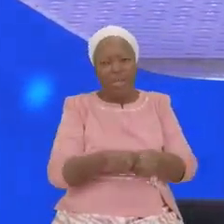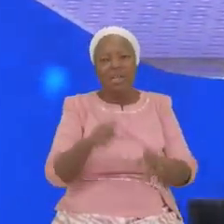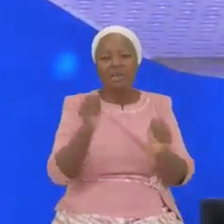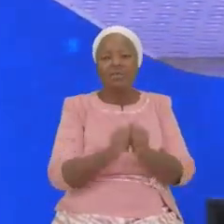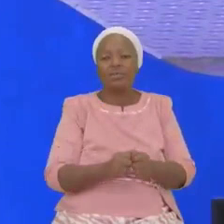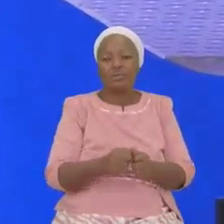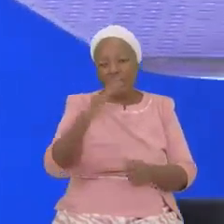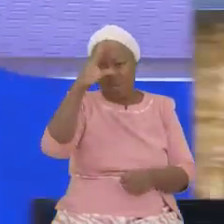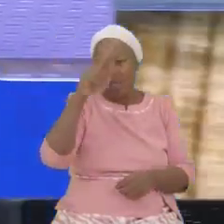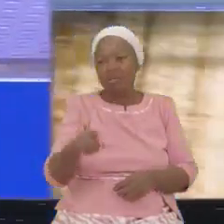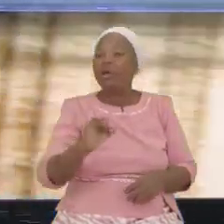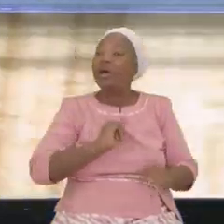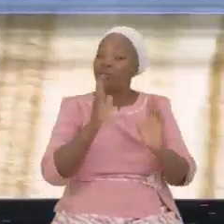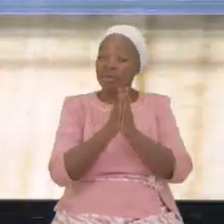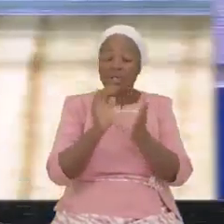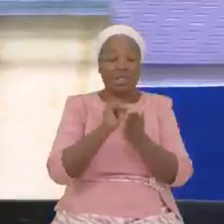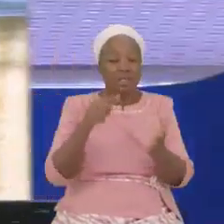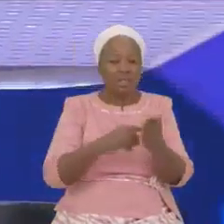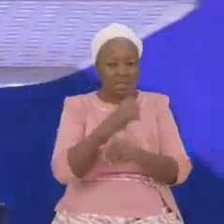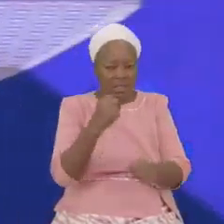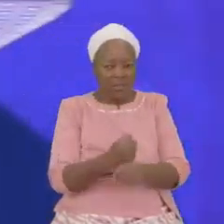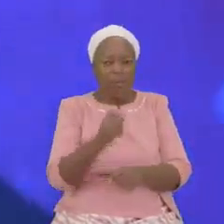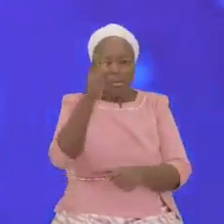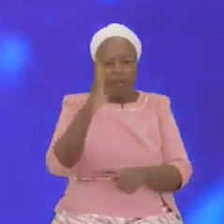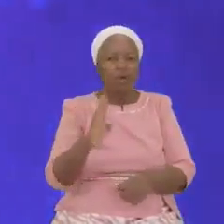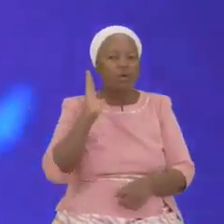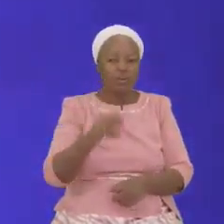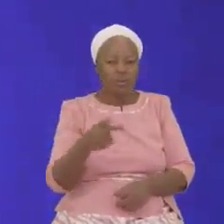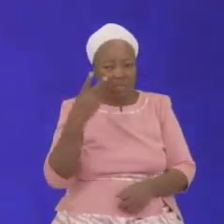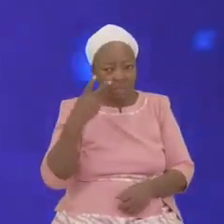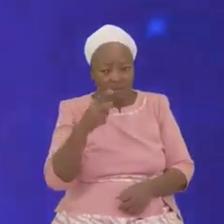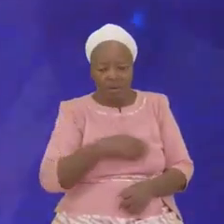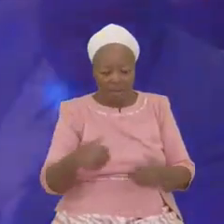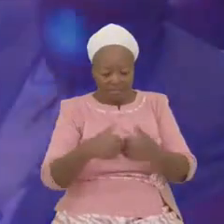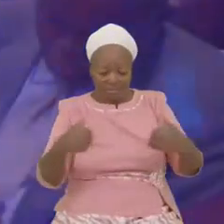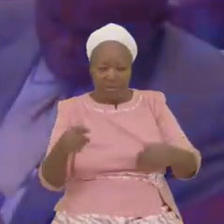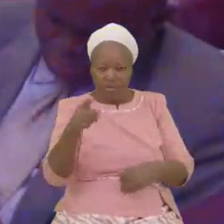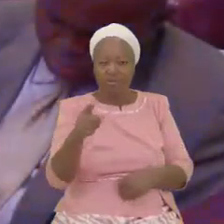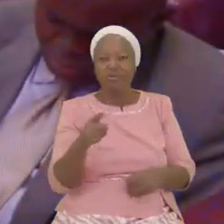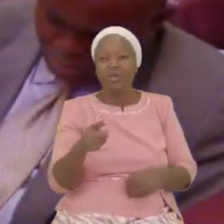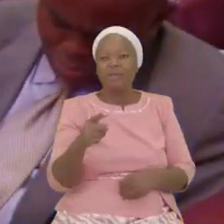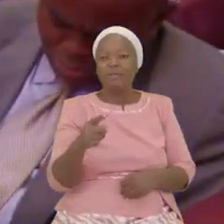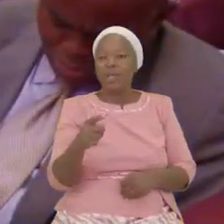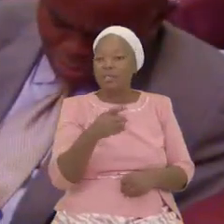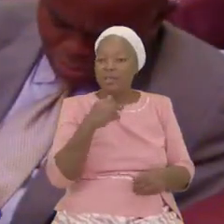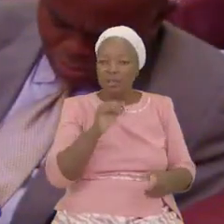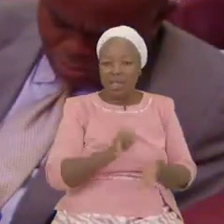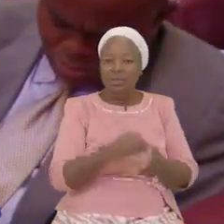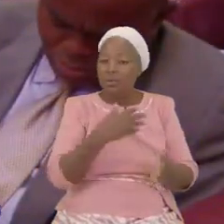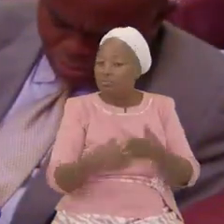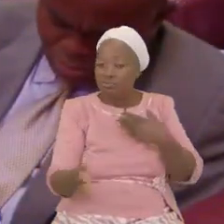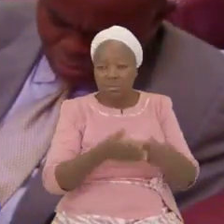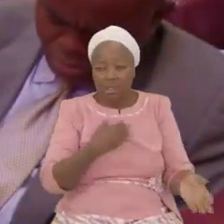with him. I pray that this year God will single you out. Whatever